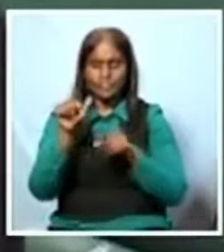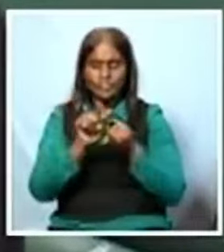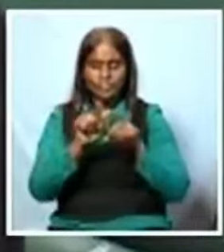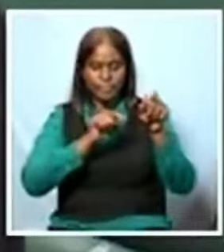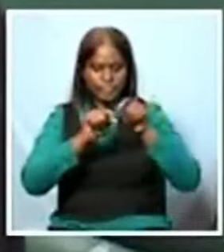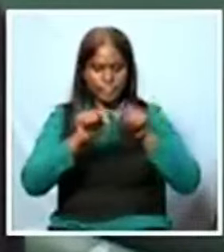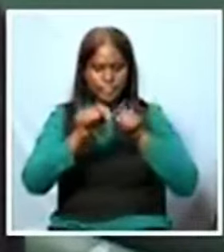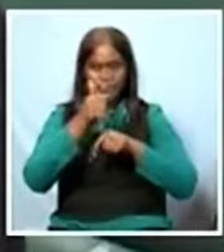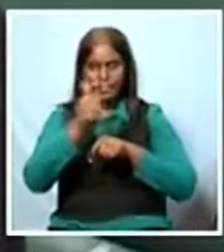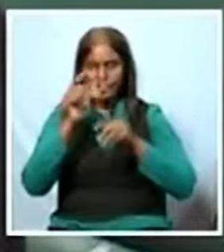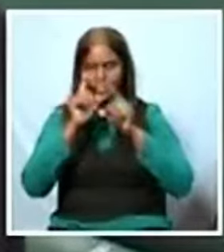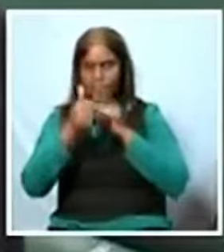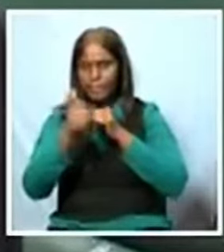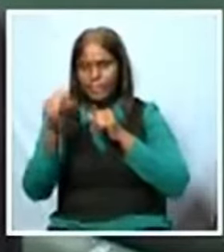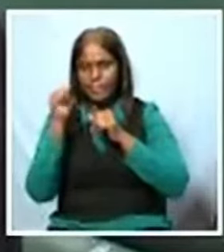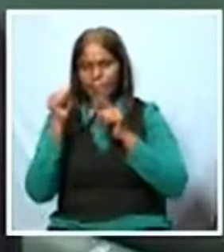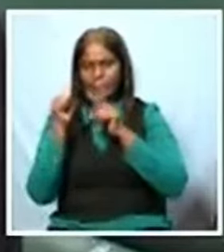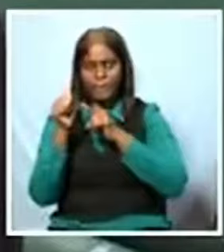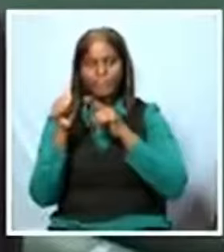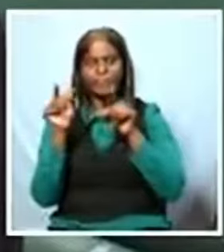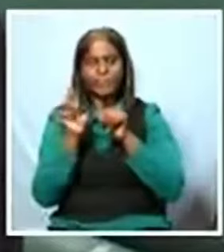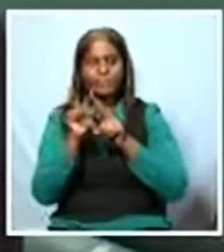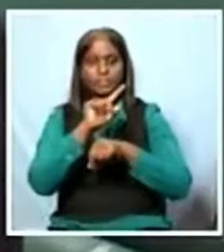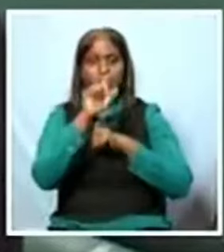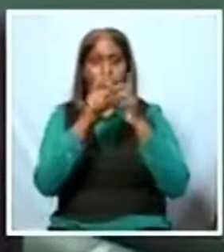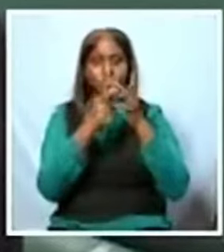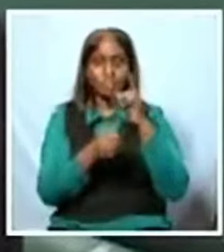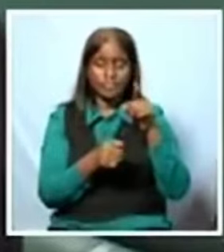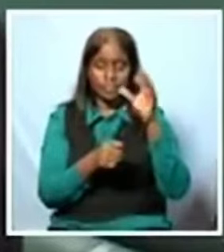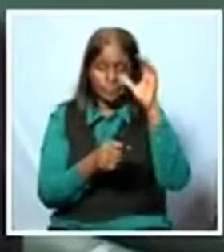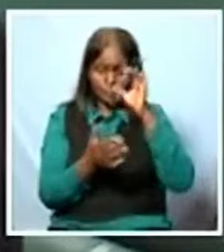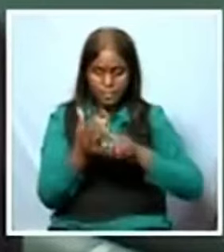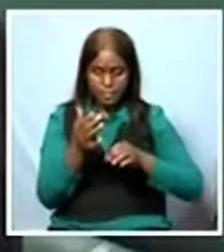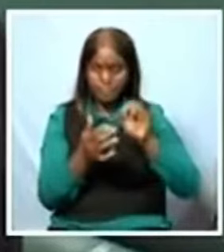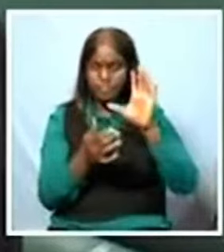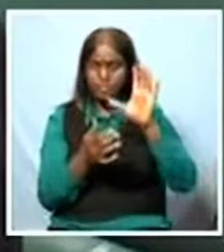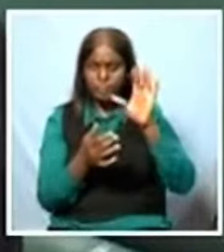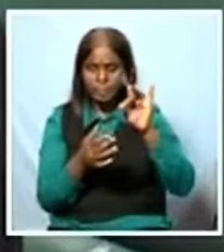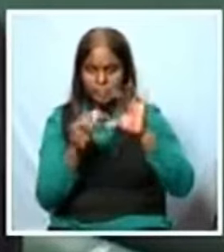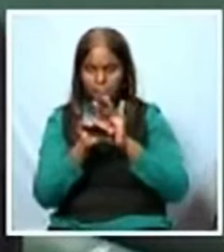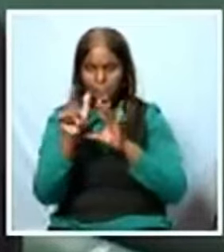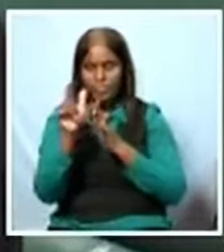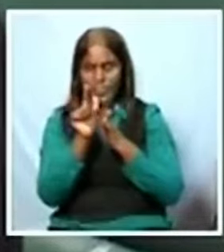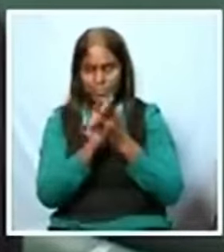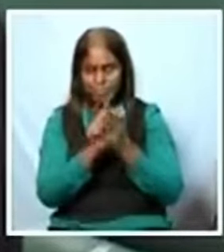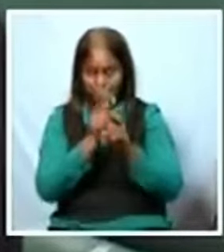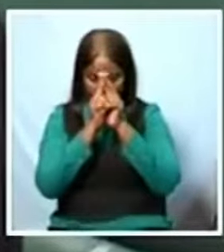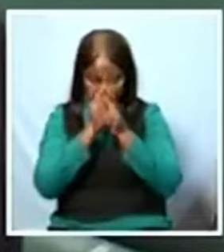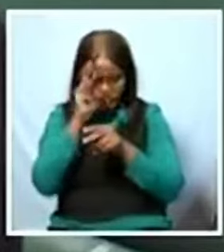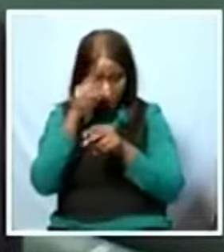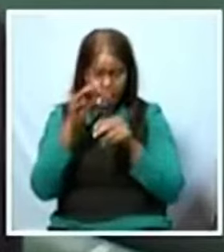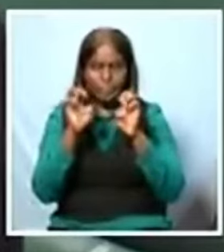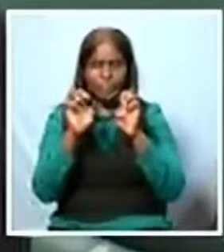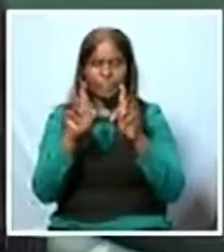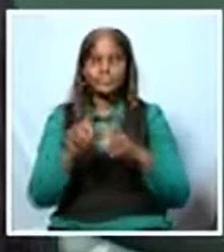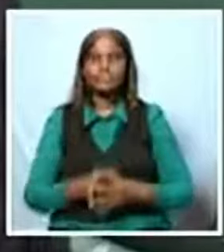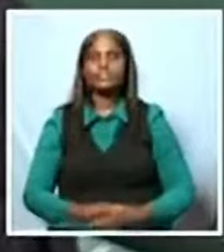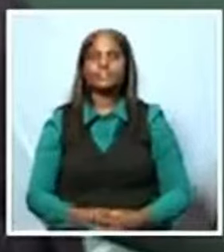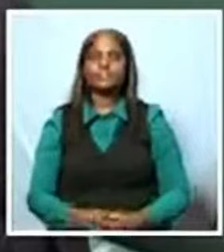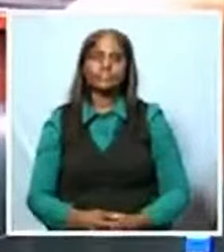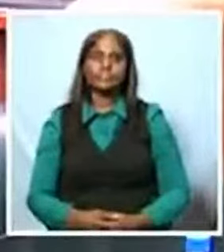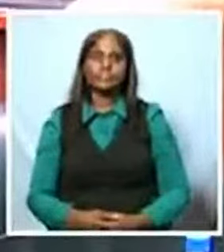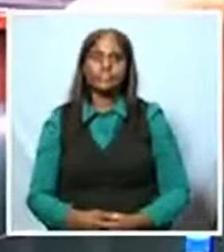Any debate, any objection? The question is that Clause 58 stands part of the bill. The Honorable Minister of Education.